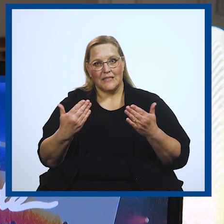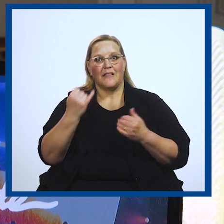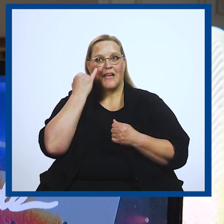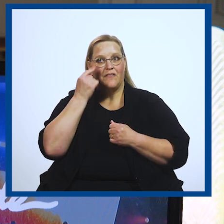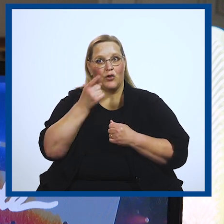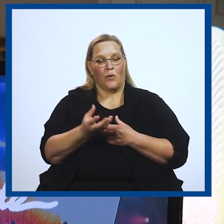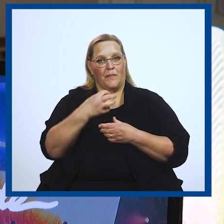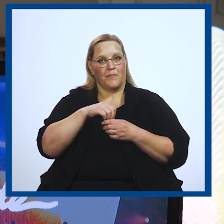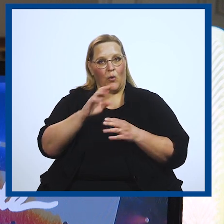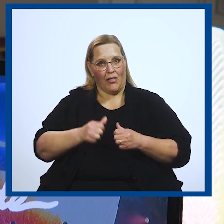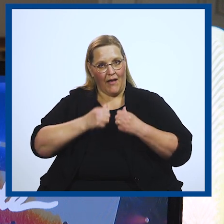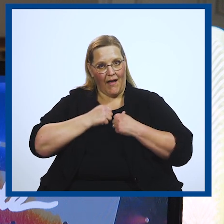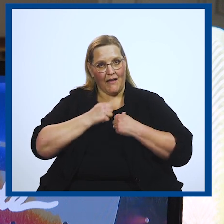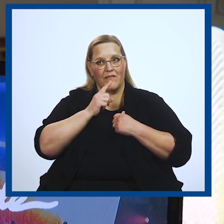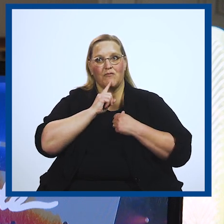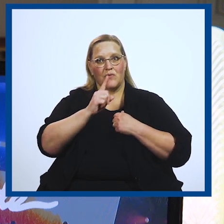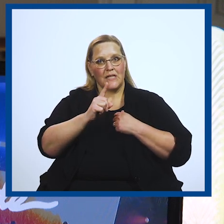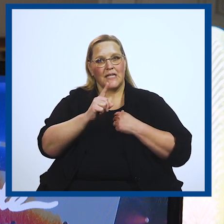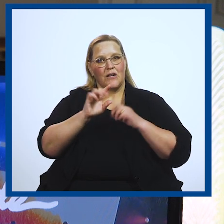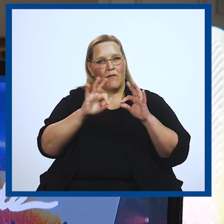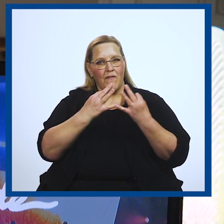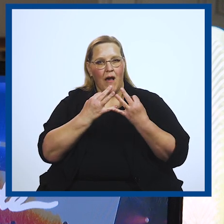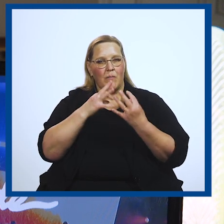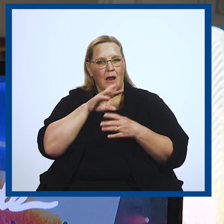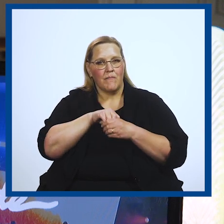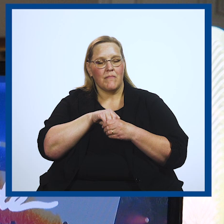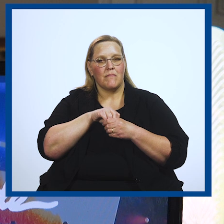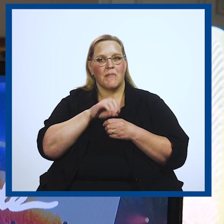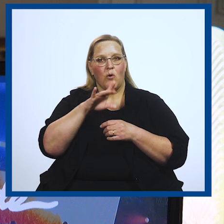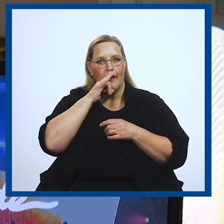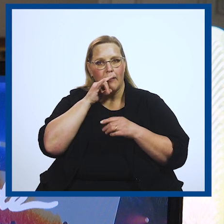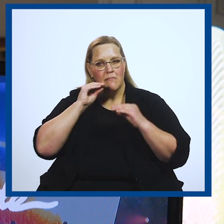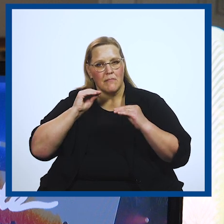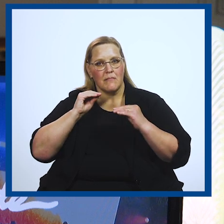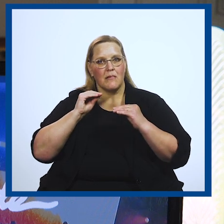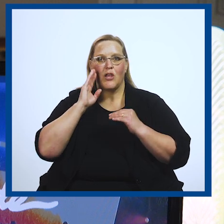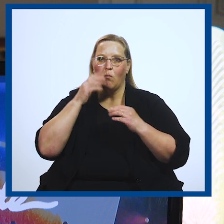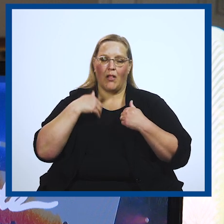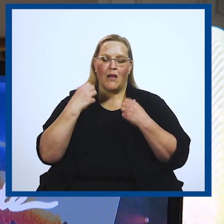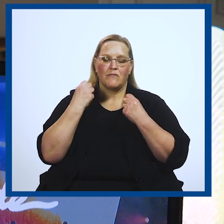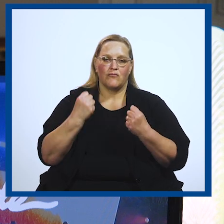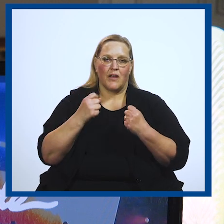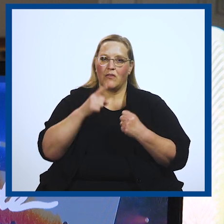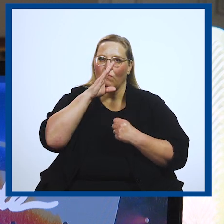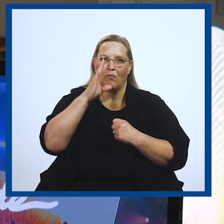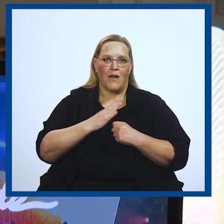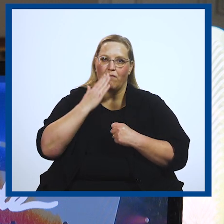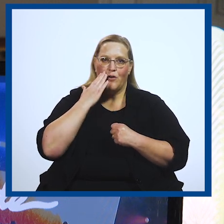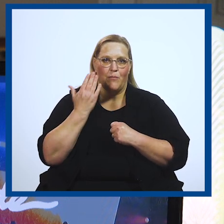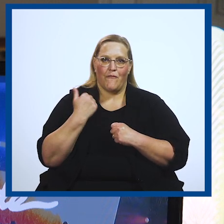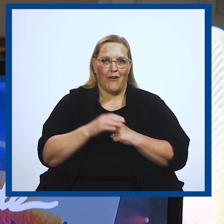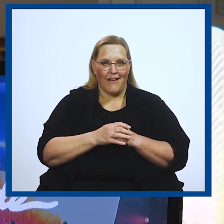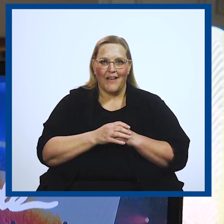into your life and build them into your family and build these into your kids, you will actually have strength that you never, and when you